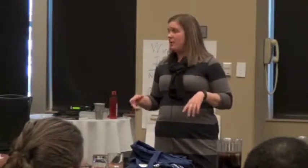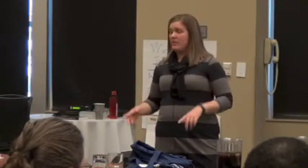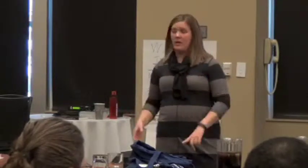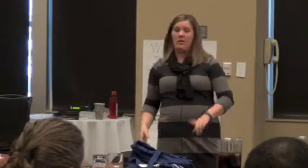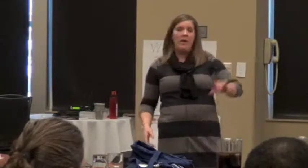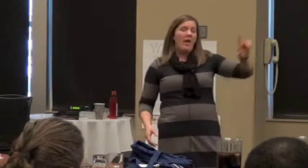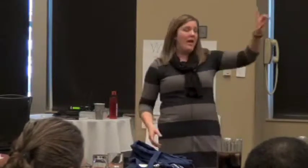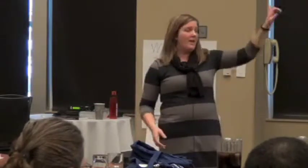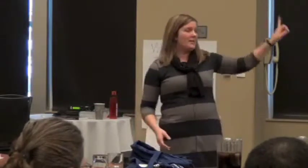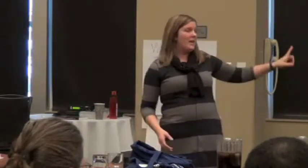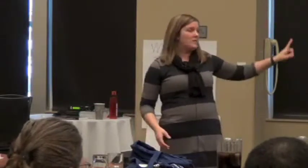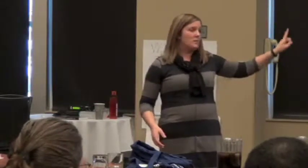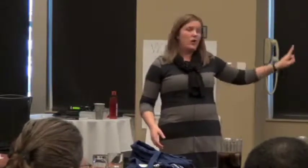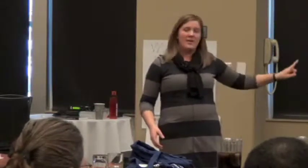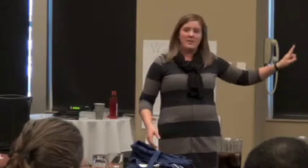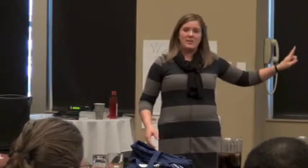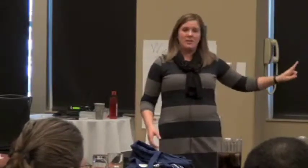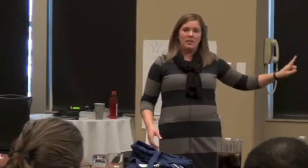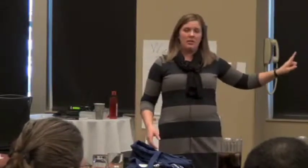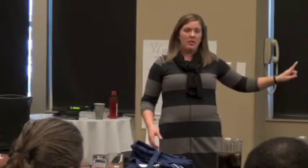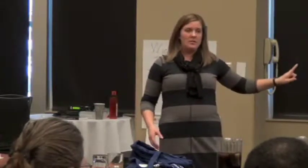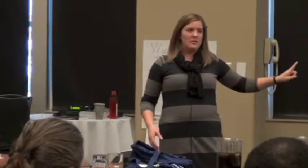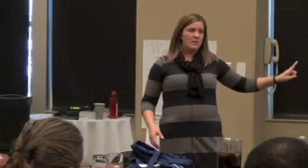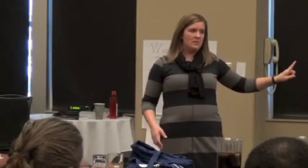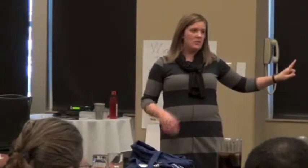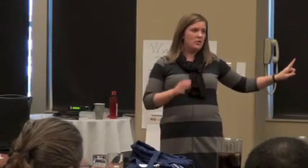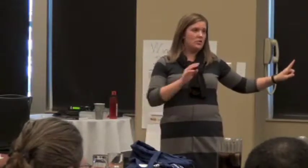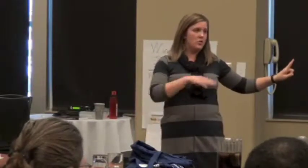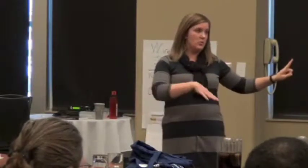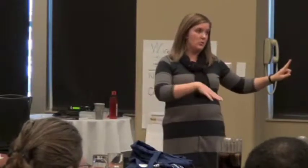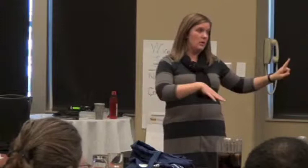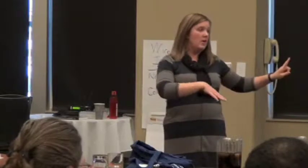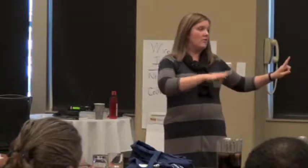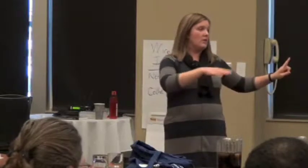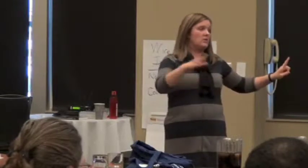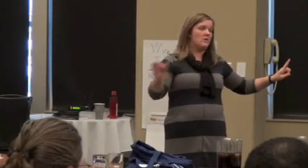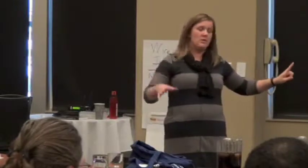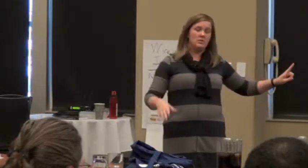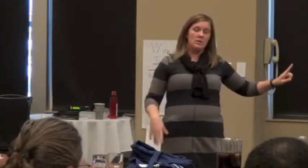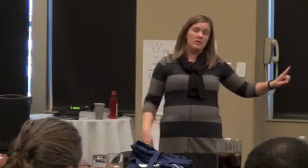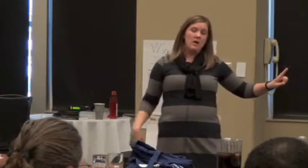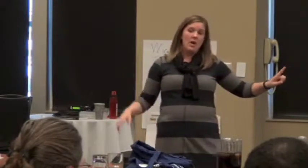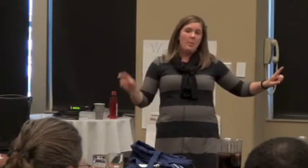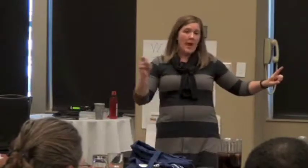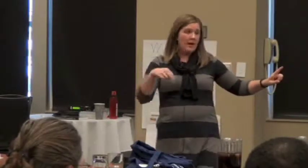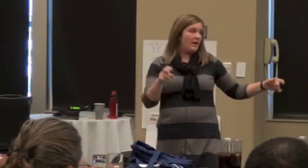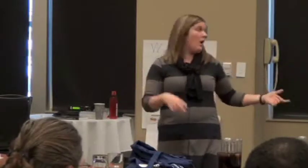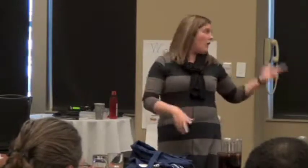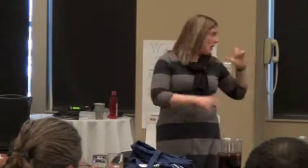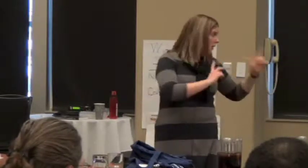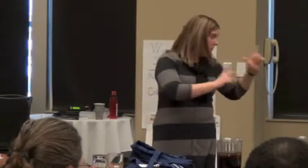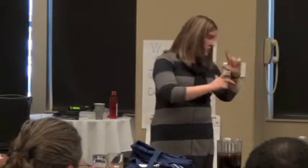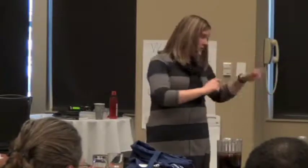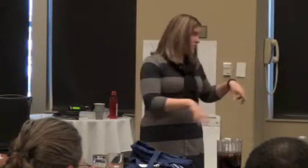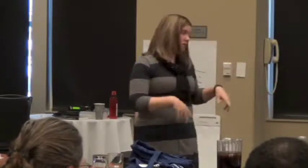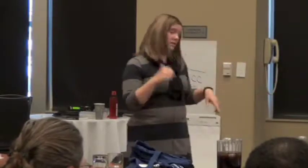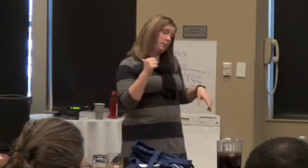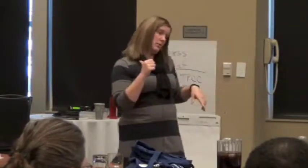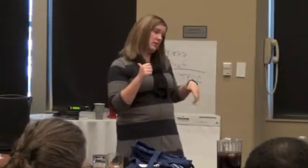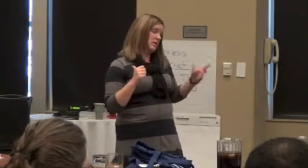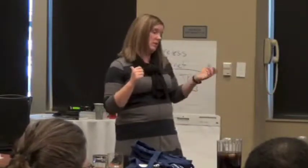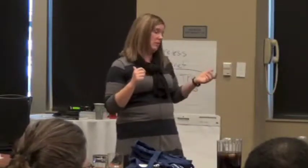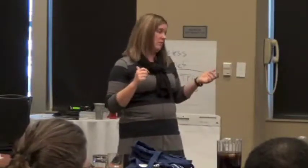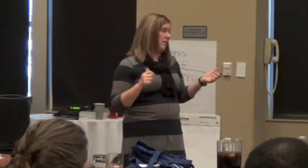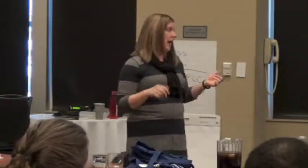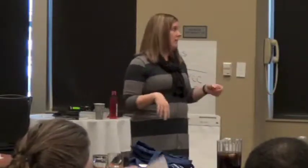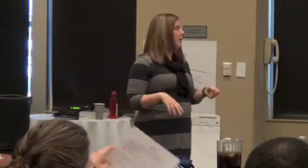are out there, and it takes a process like this to do for each of our students. Back in our home districts in